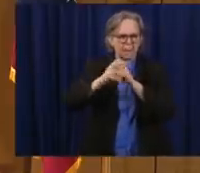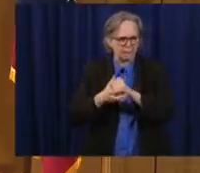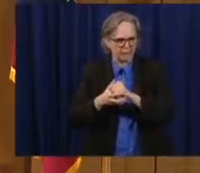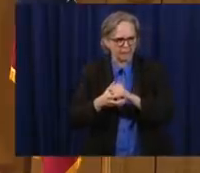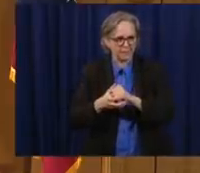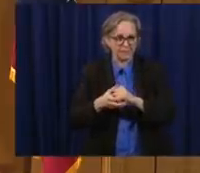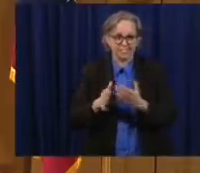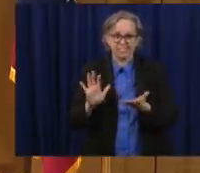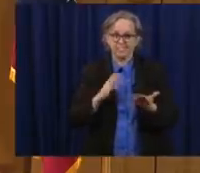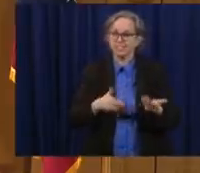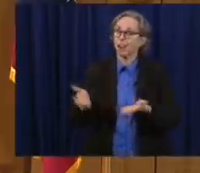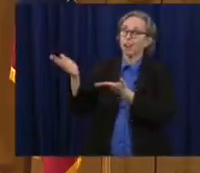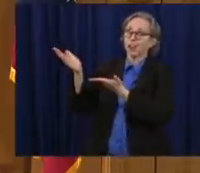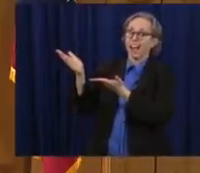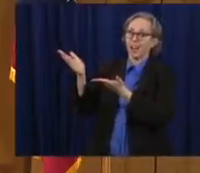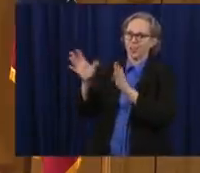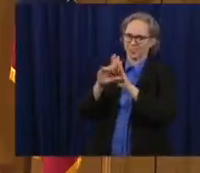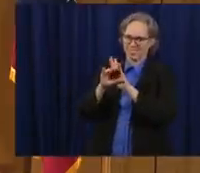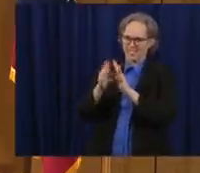watch the video.